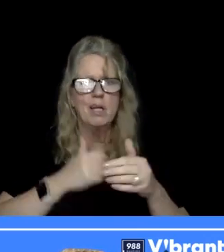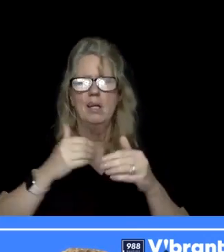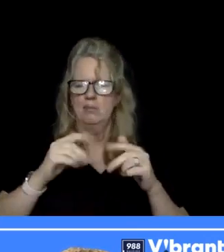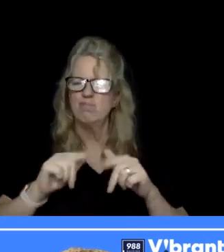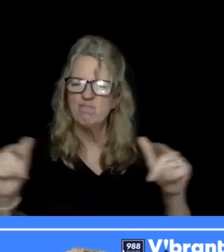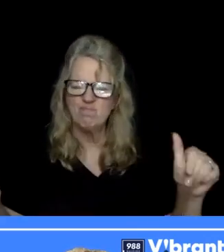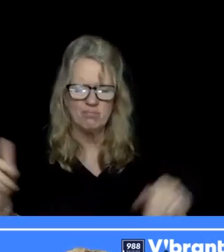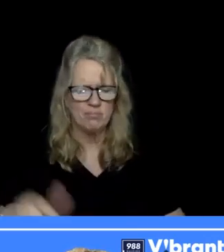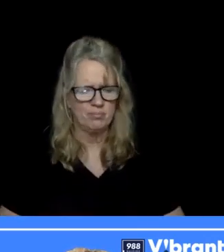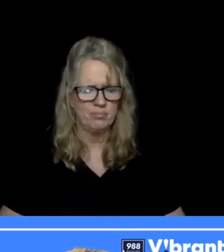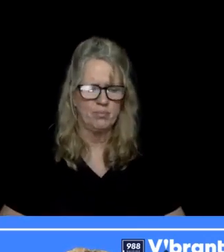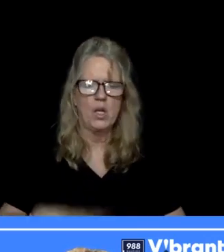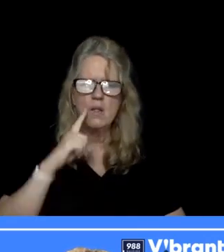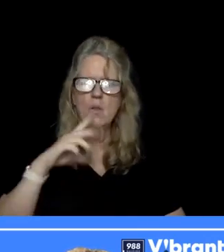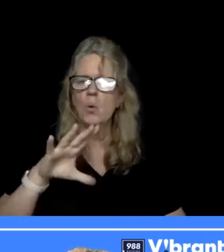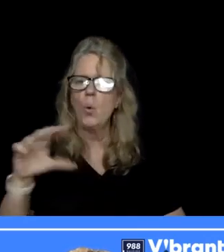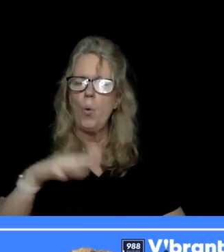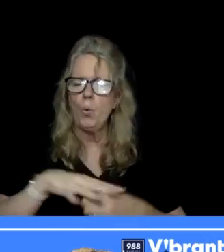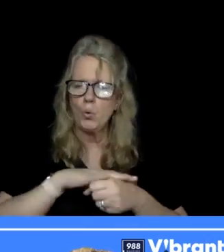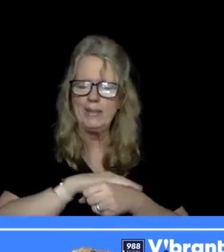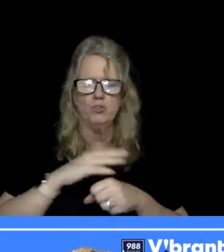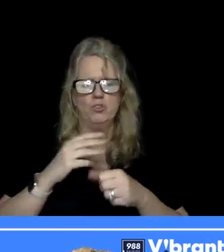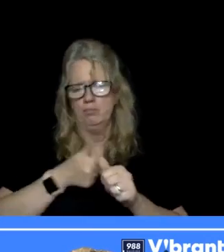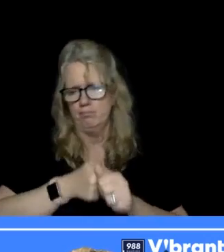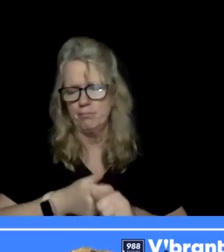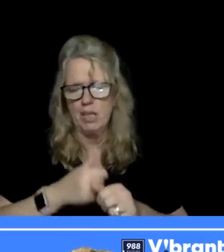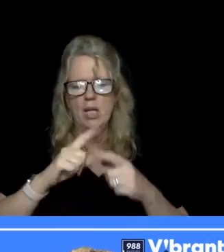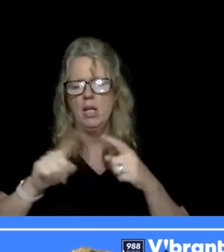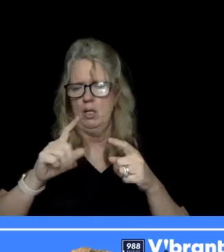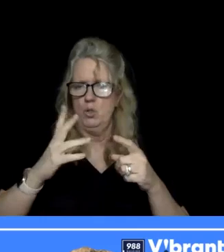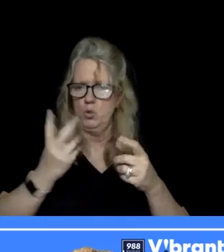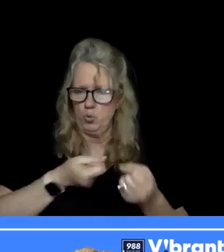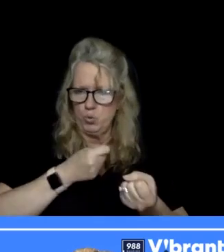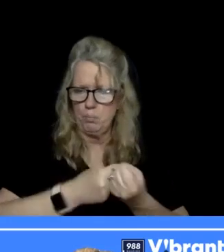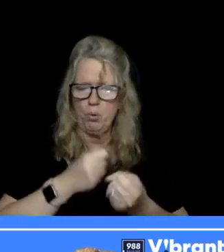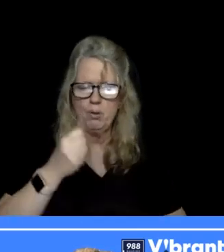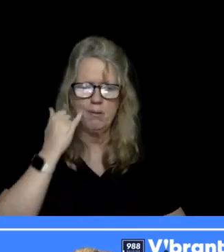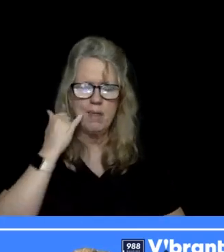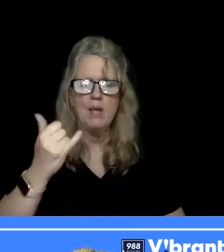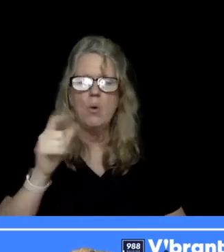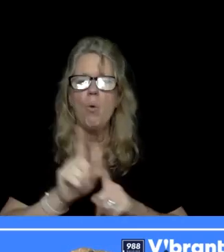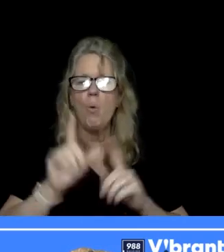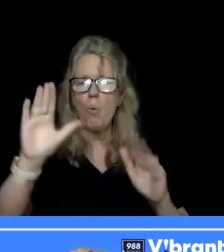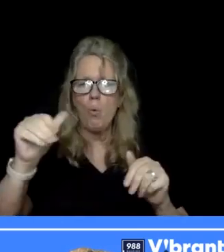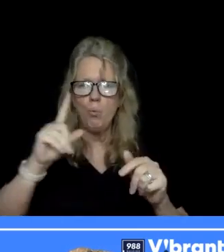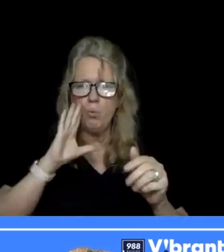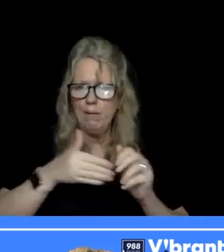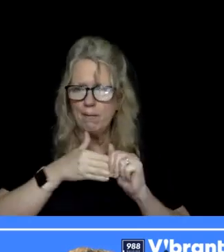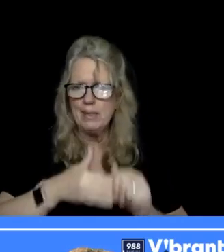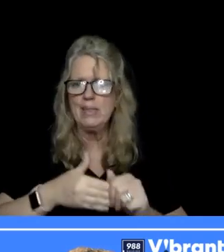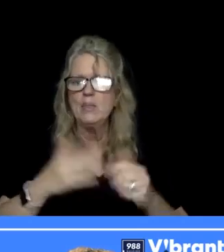cetera, co-location protocols to support that coordination. We are also hoping that that will lead to